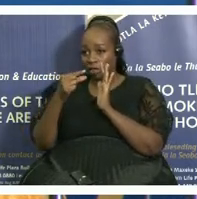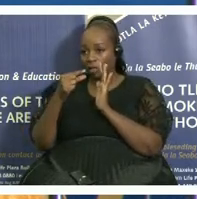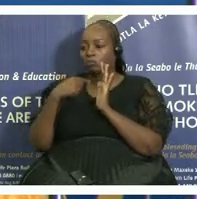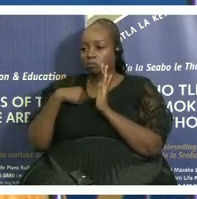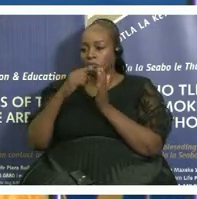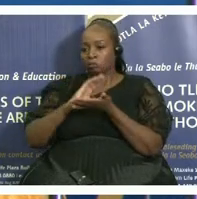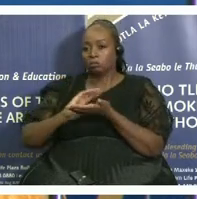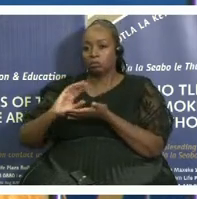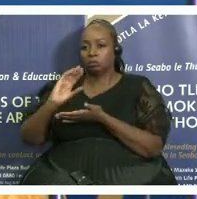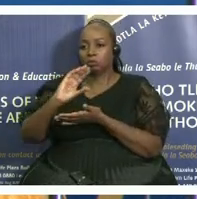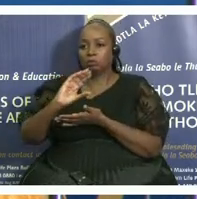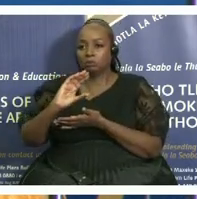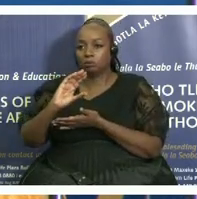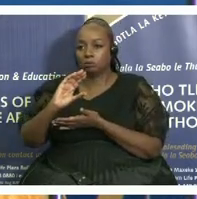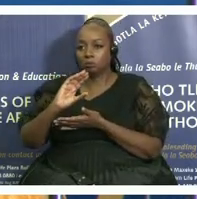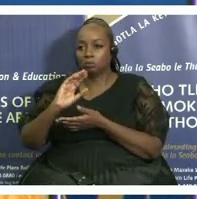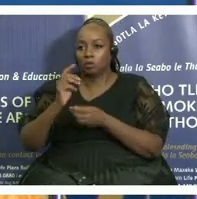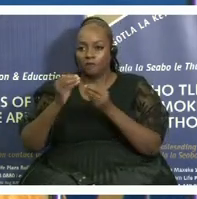of infrastructure.